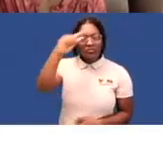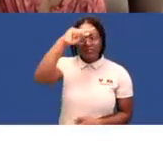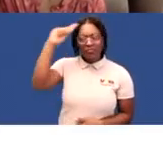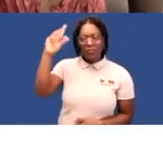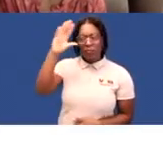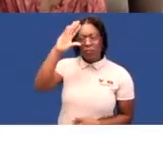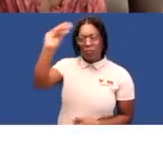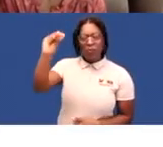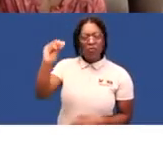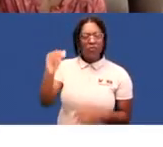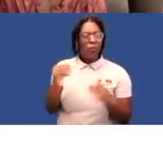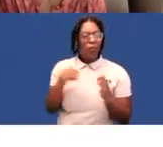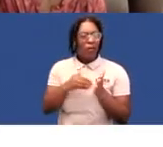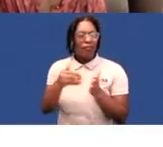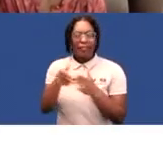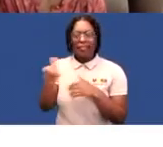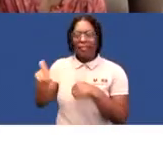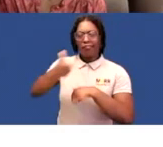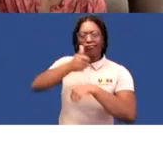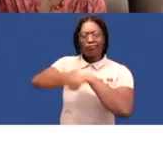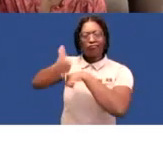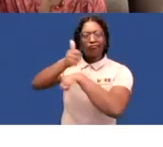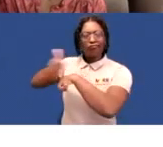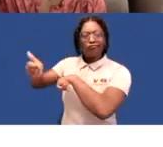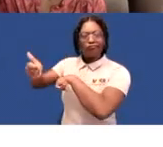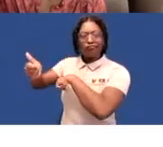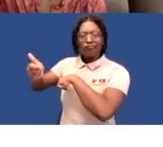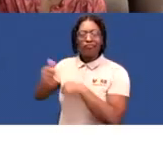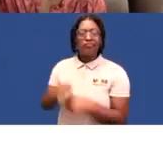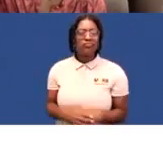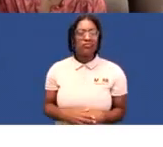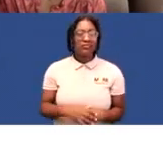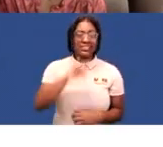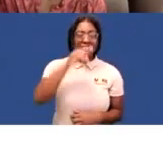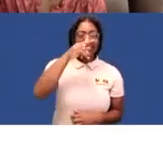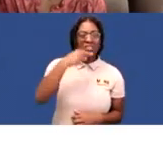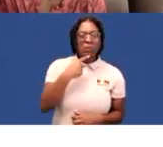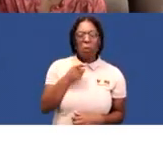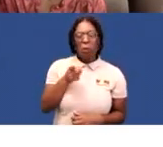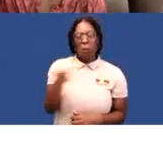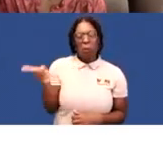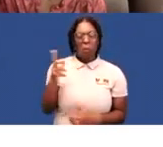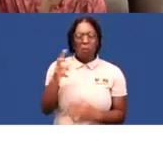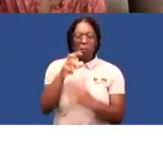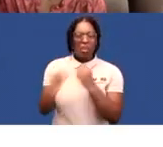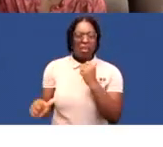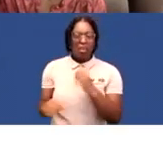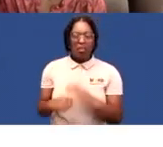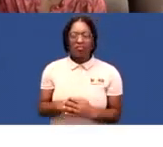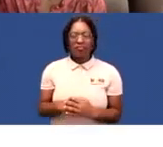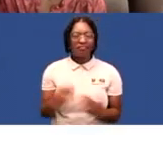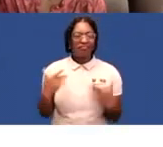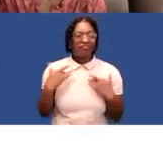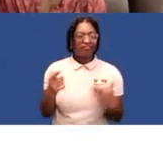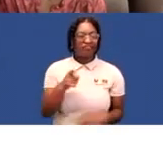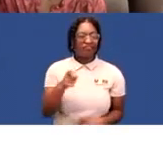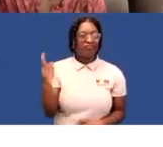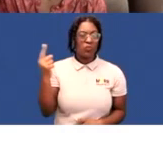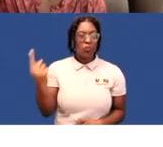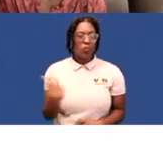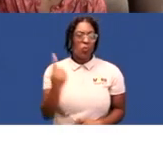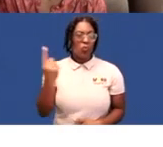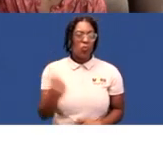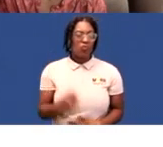who are called mean, as the kids who are not named as a friend. I see my one Black girl sad on the playground or looking